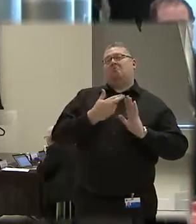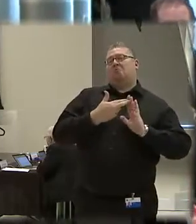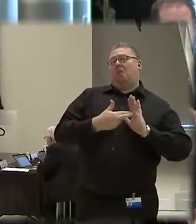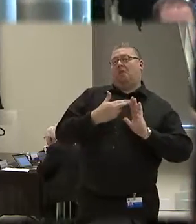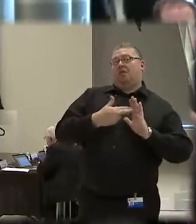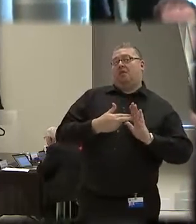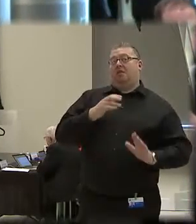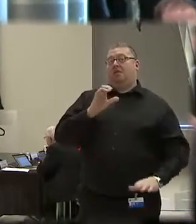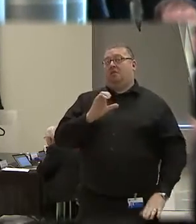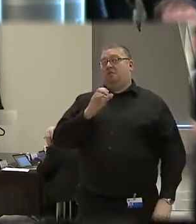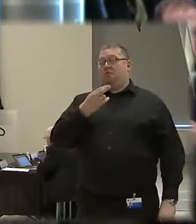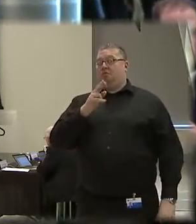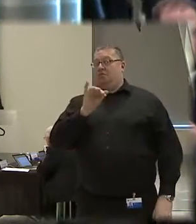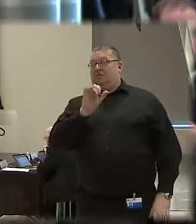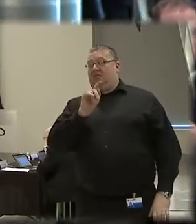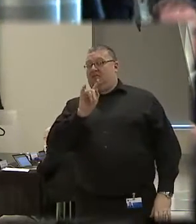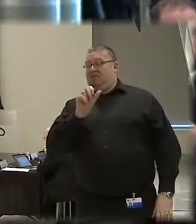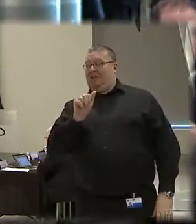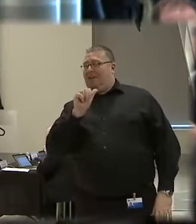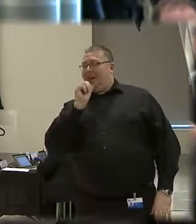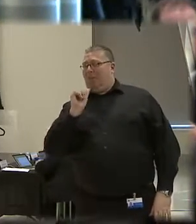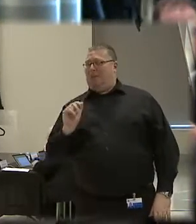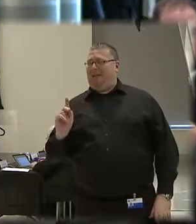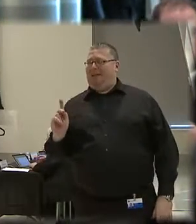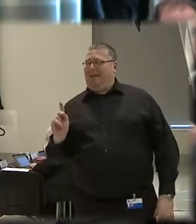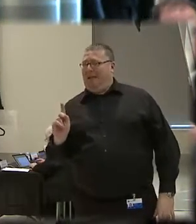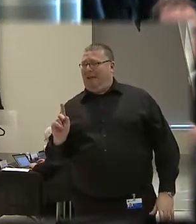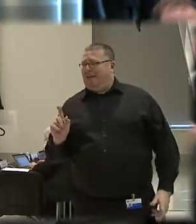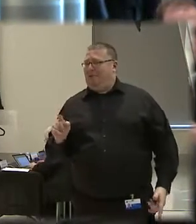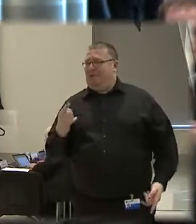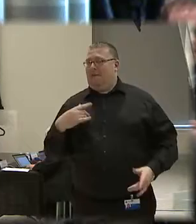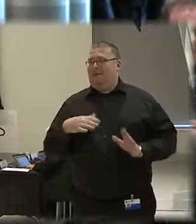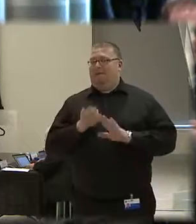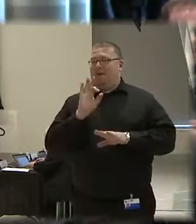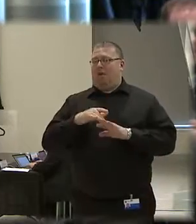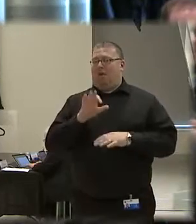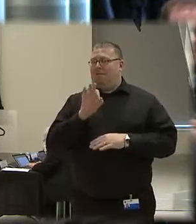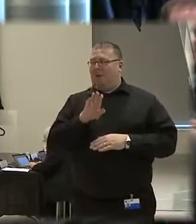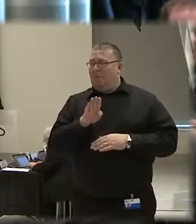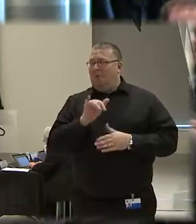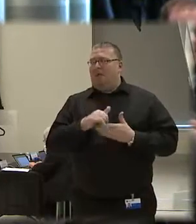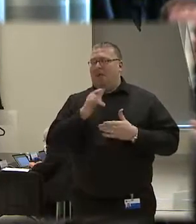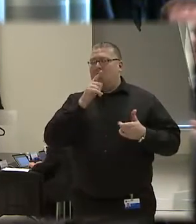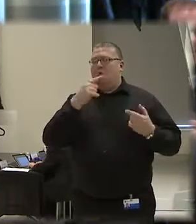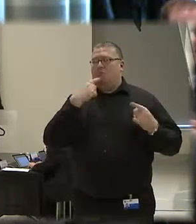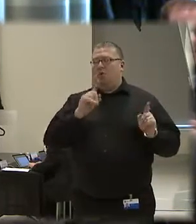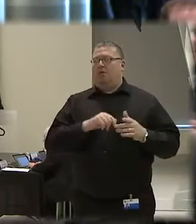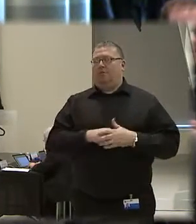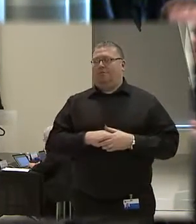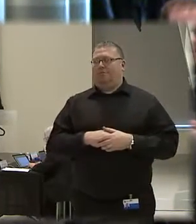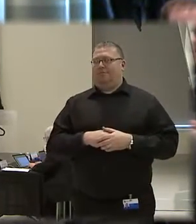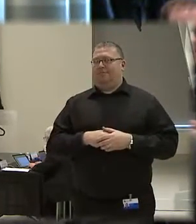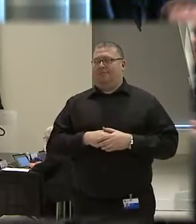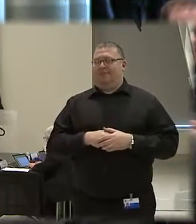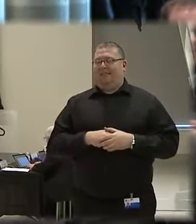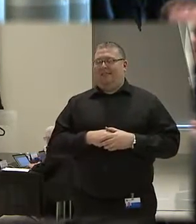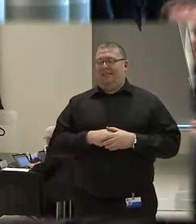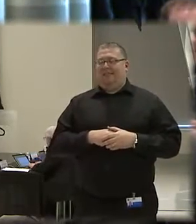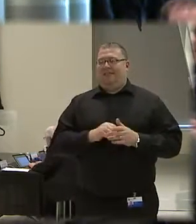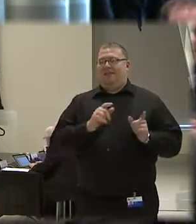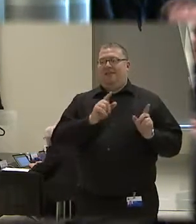It's Kristina with the CH, not a K, so if you want to find me on Facebook, that won't work. And